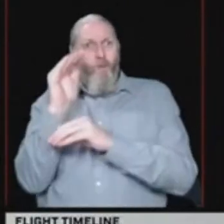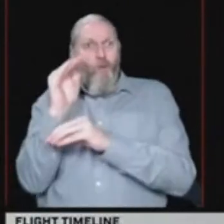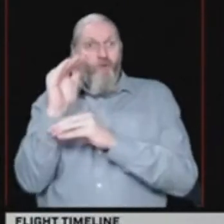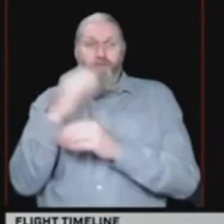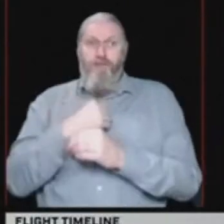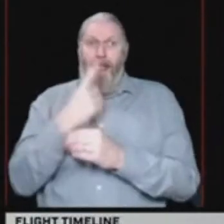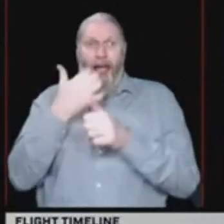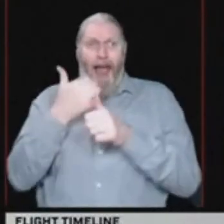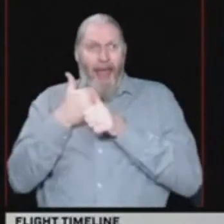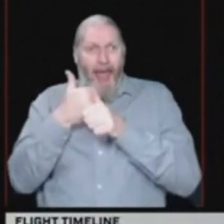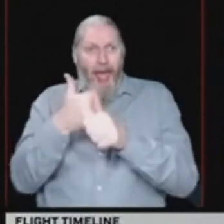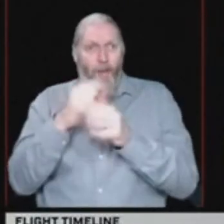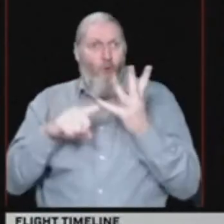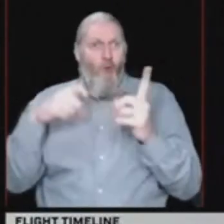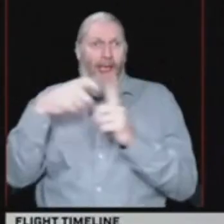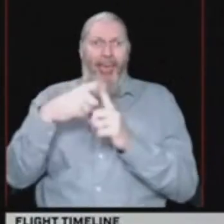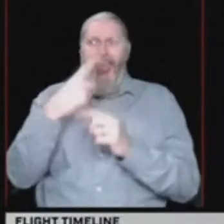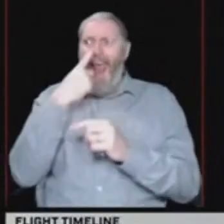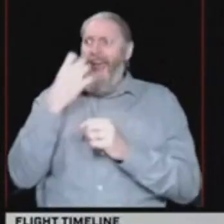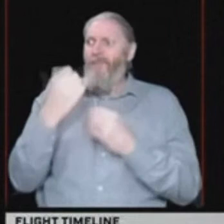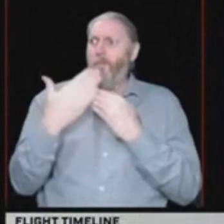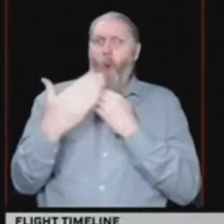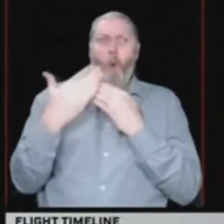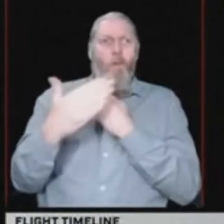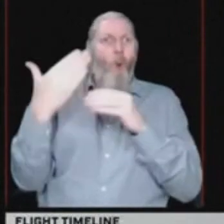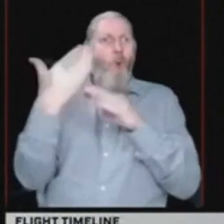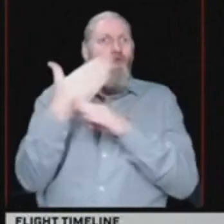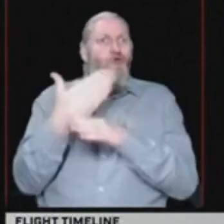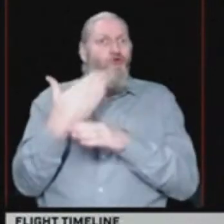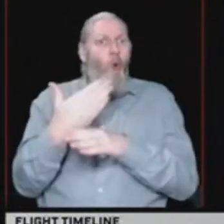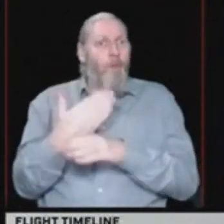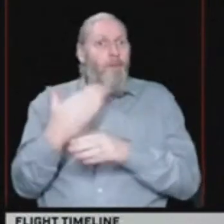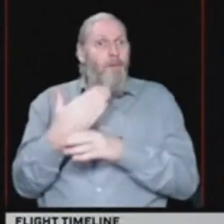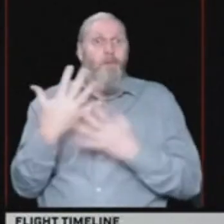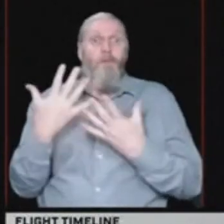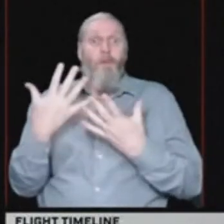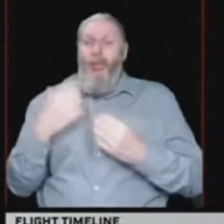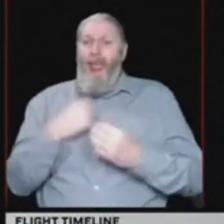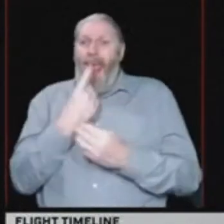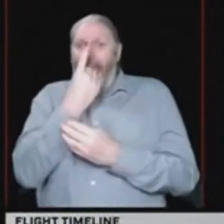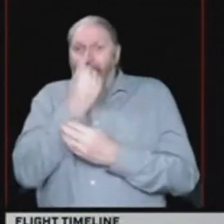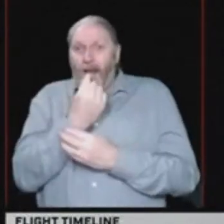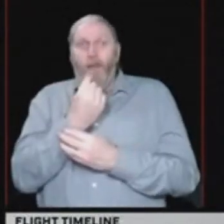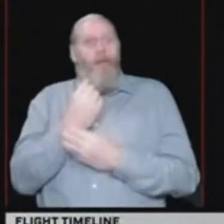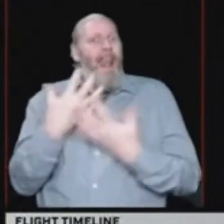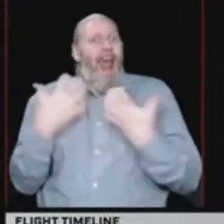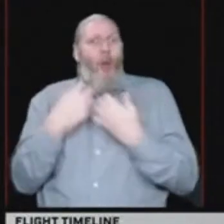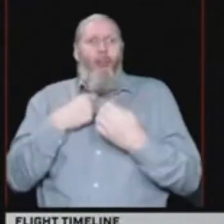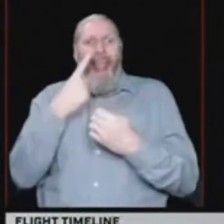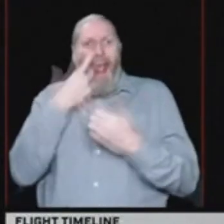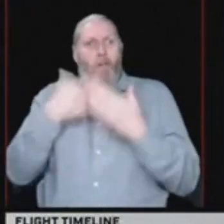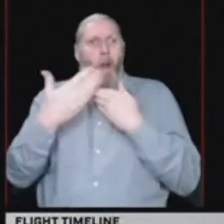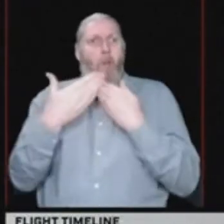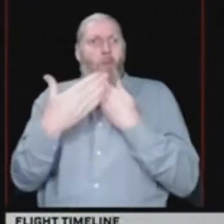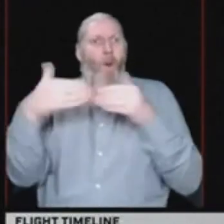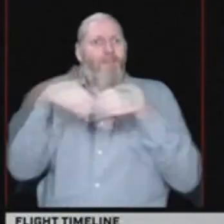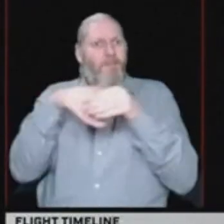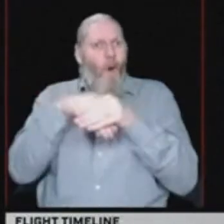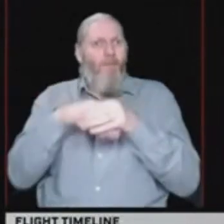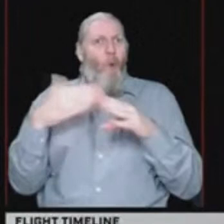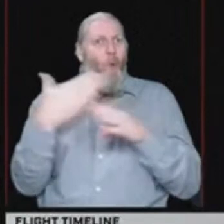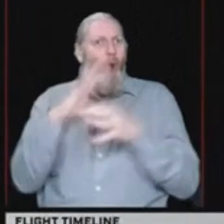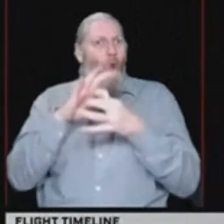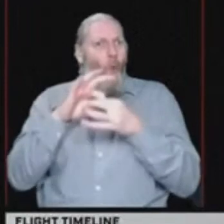what makes the UK such a great destination for launch and for space? Been set. Yeah, I mean, for a start, I